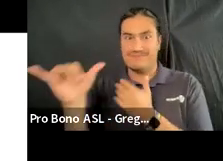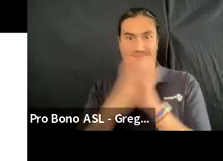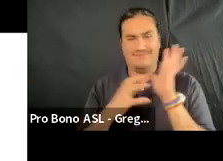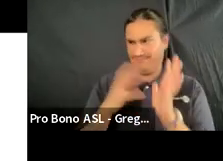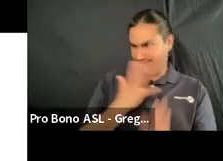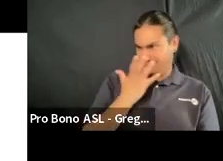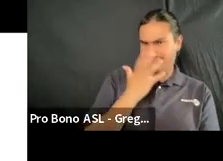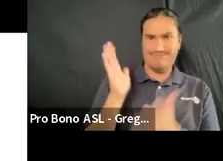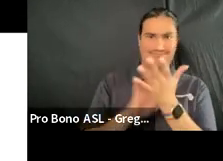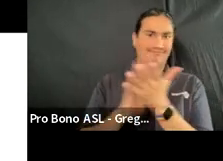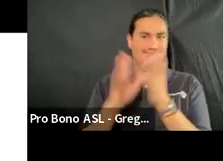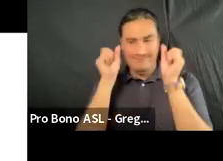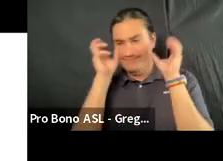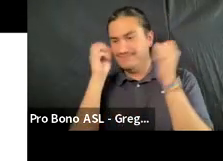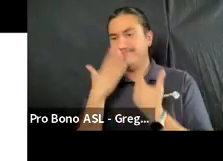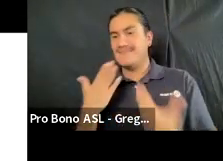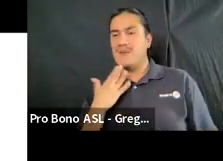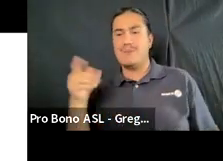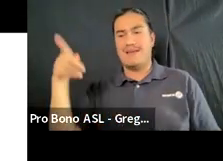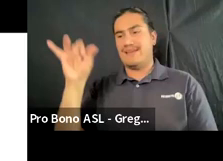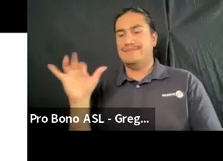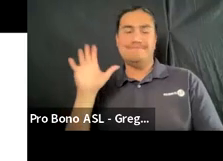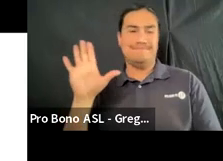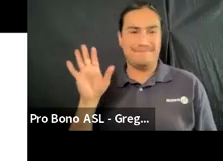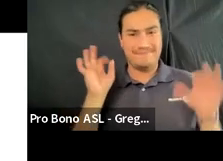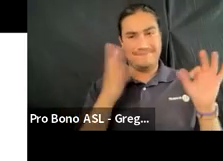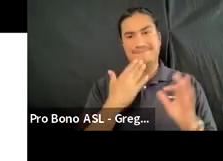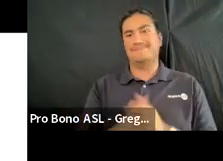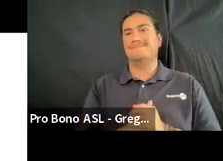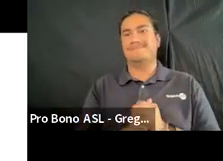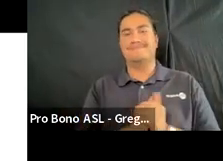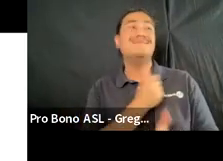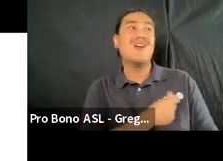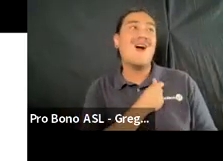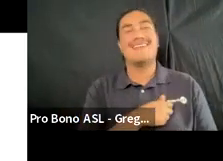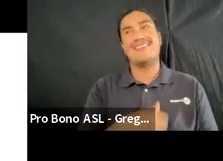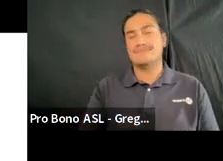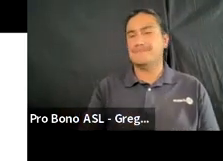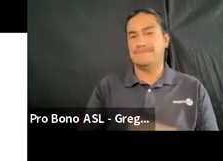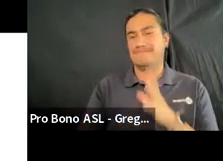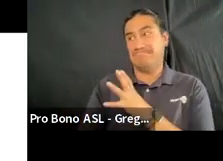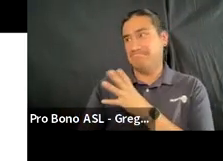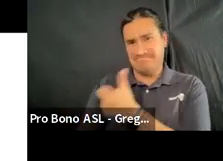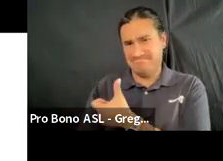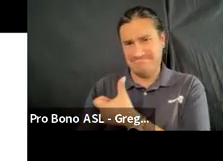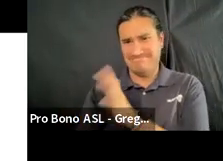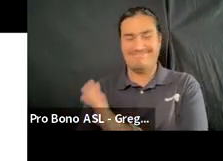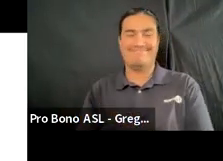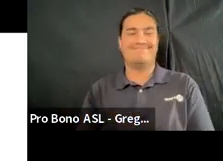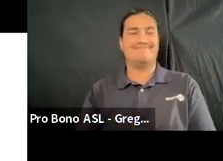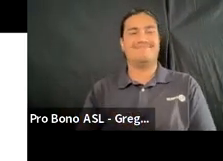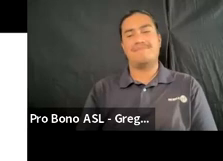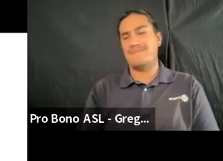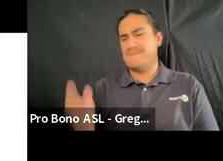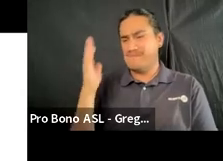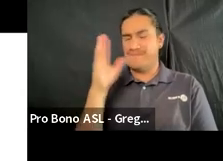like, woo, that was amazing. Thank you, Peggy. That was so good. Sorry. When I'm done, actually. I know.